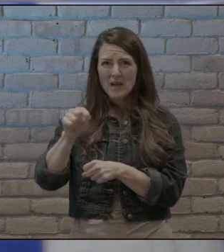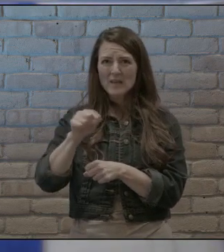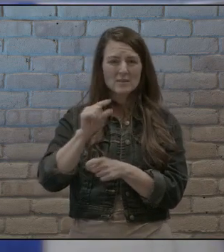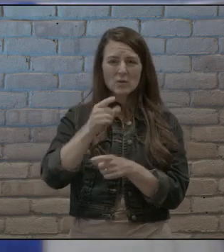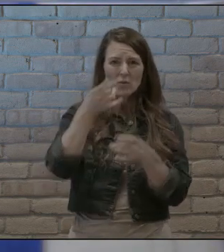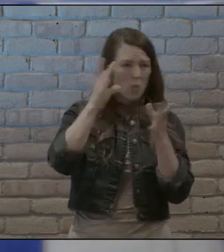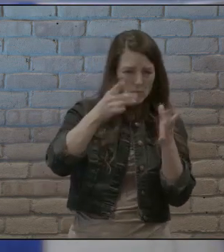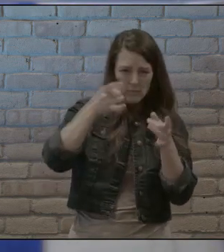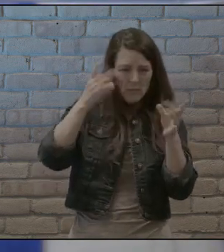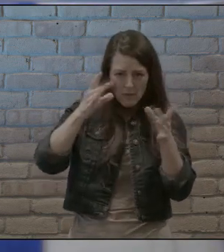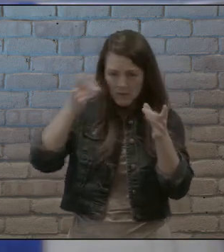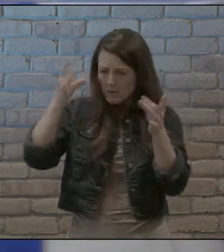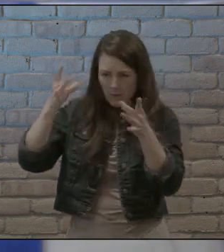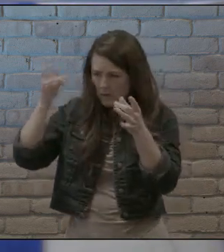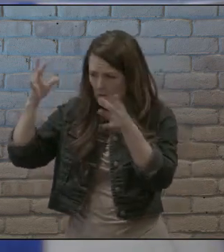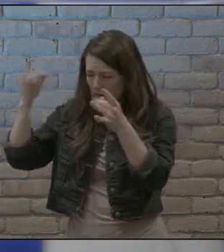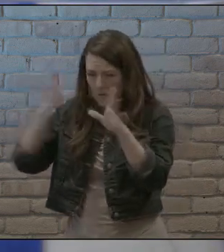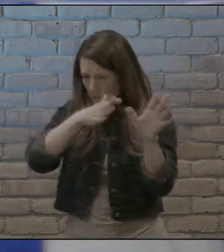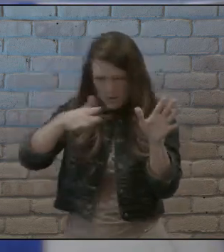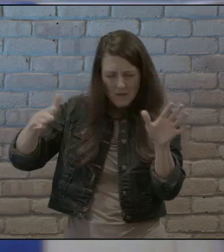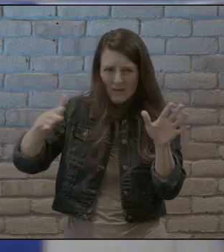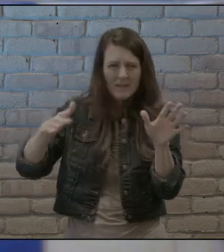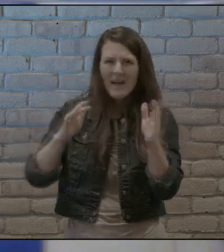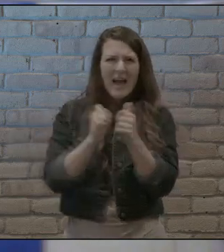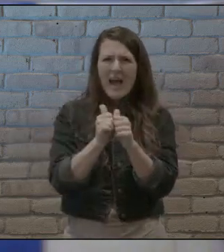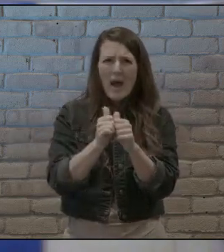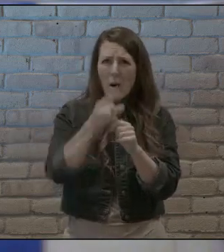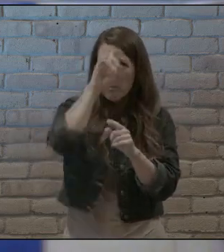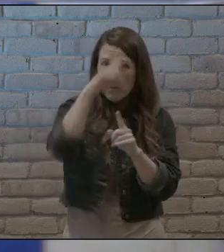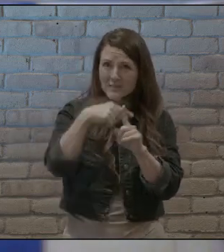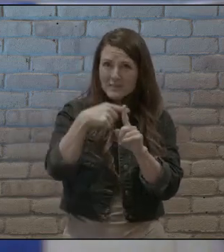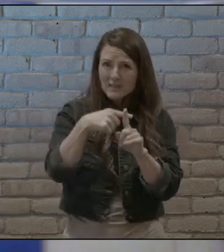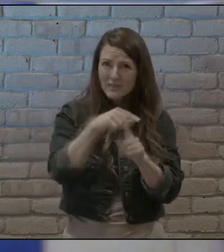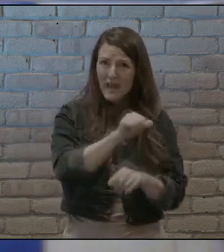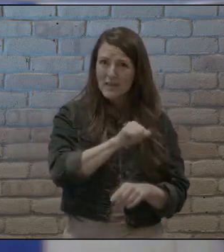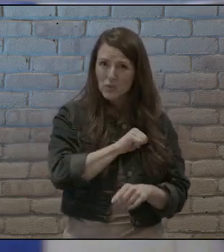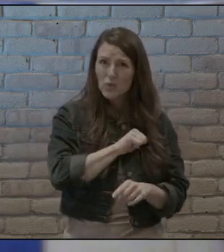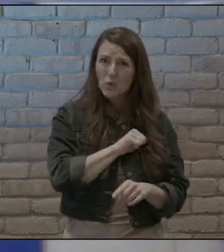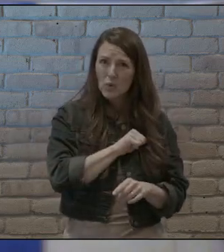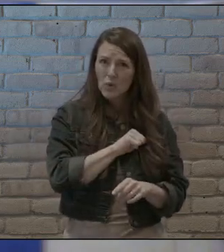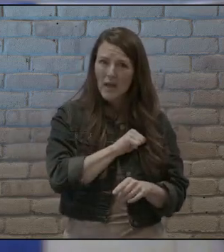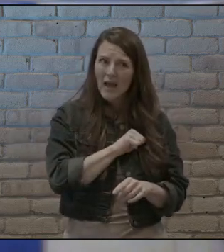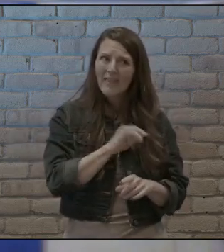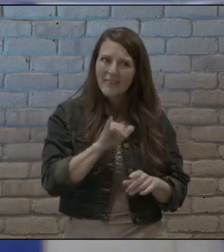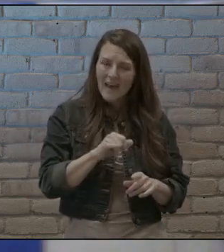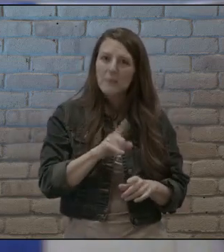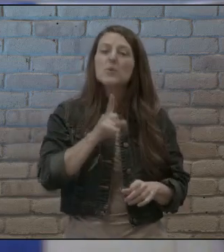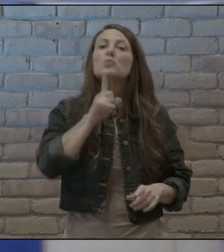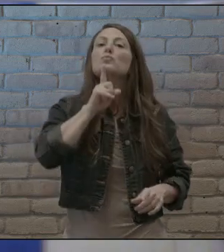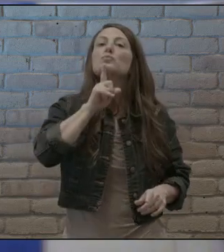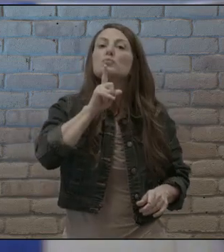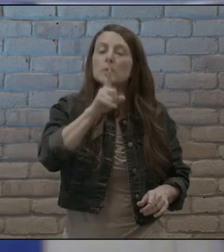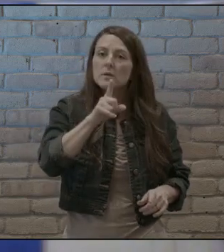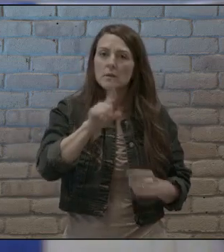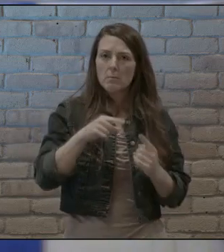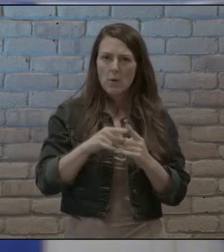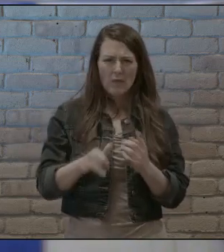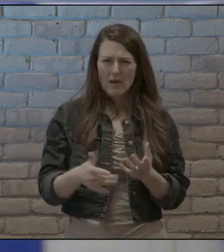can we possibly have a positive attitude and be authentic and real about